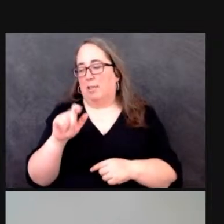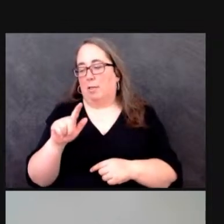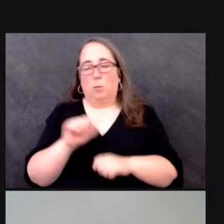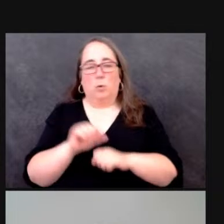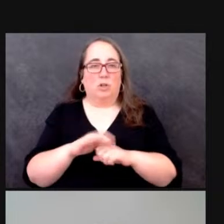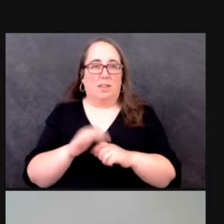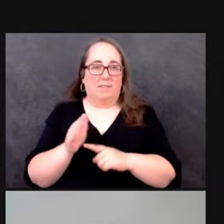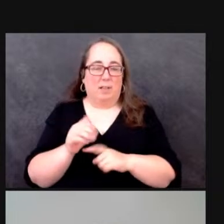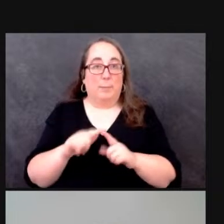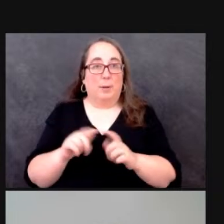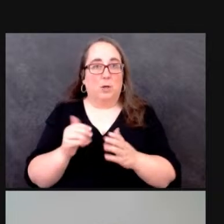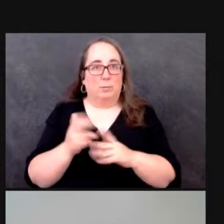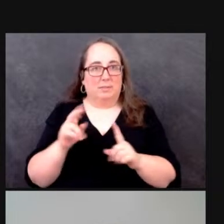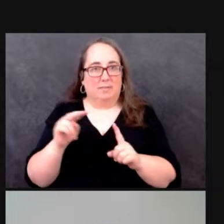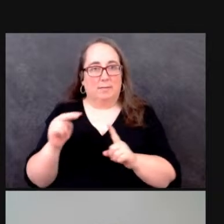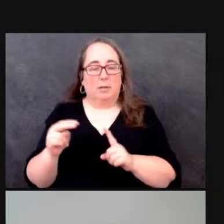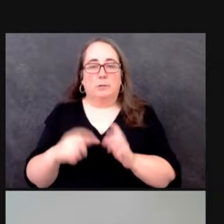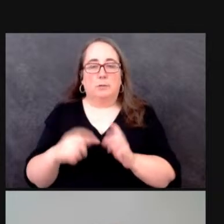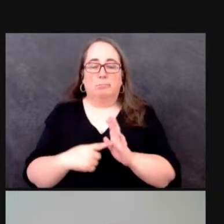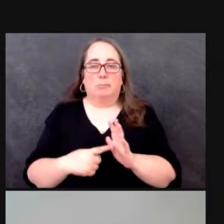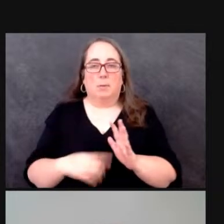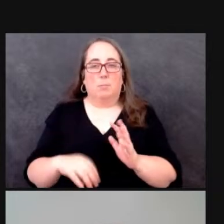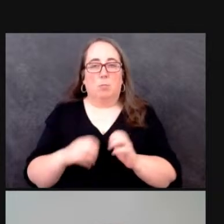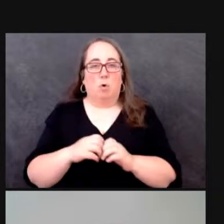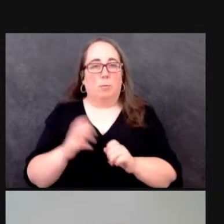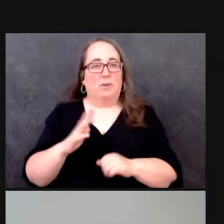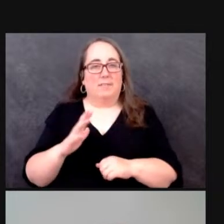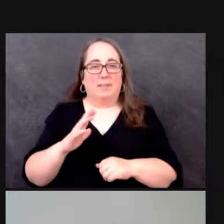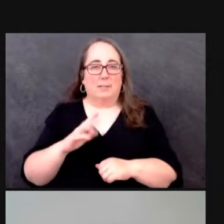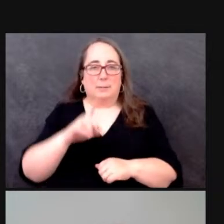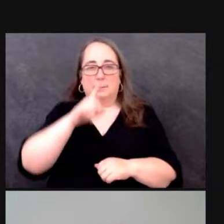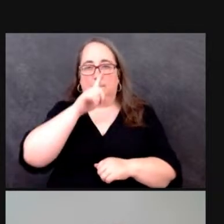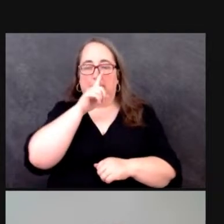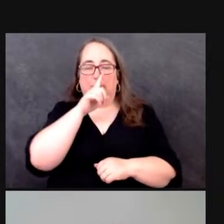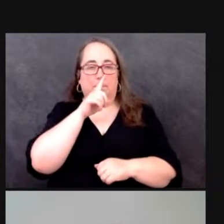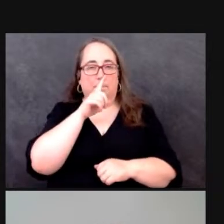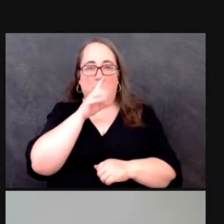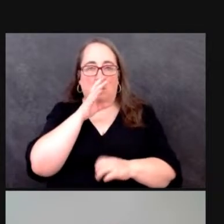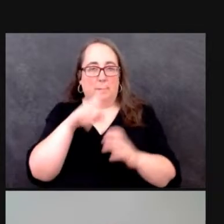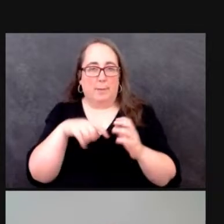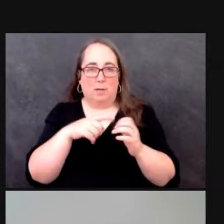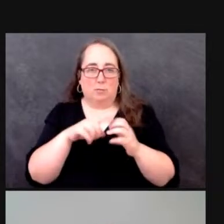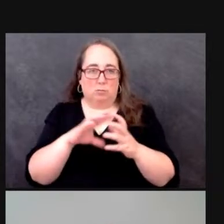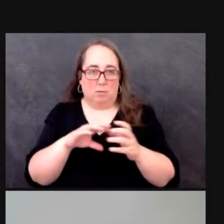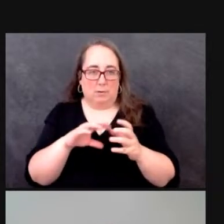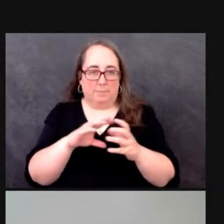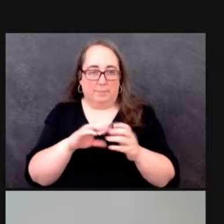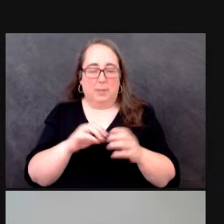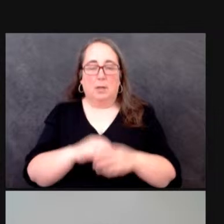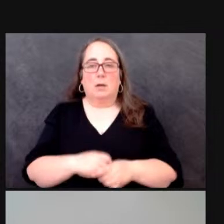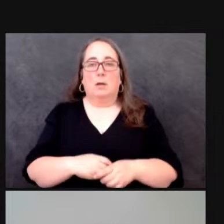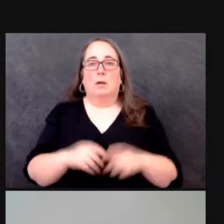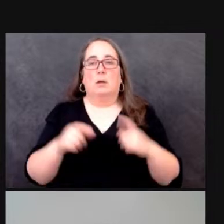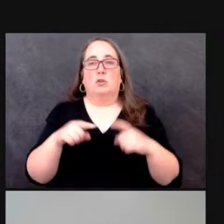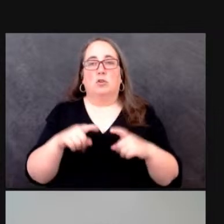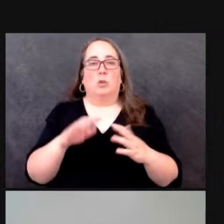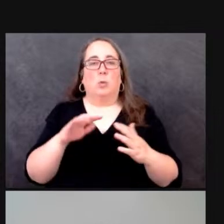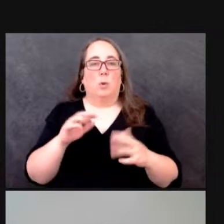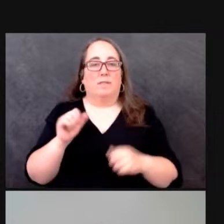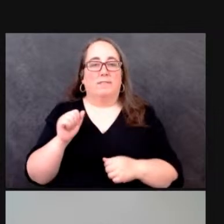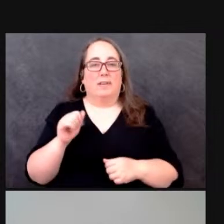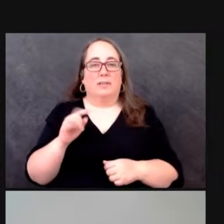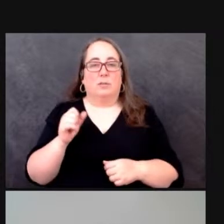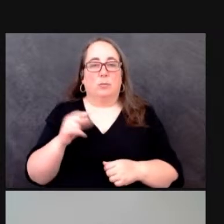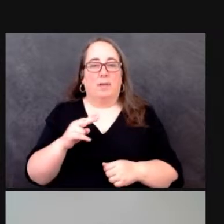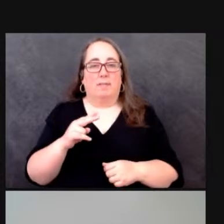new perspectives have brought additional previously untold stories to light. During the War of 1812, the